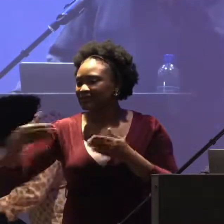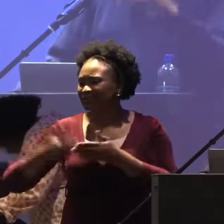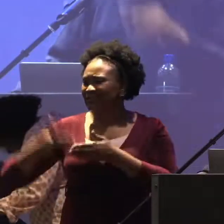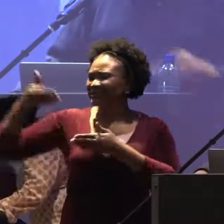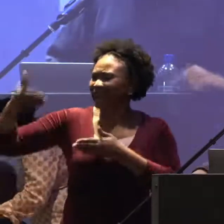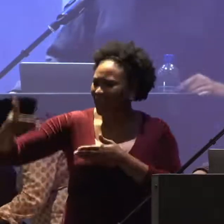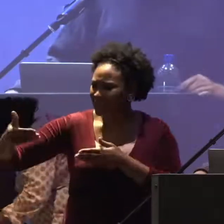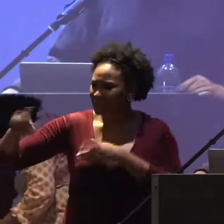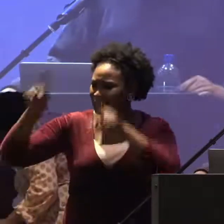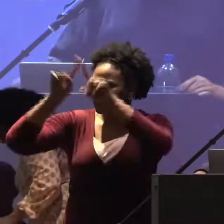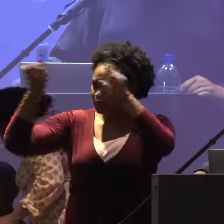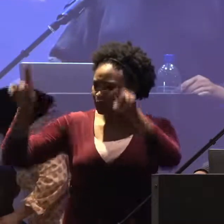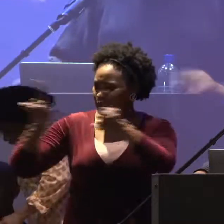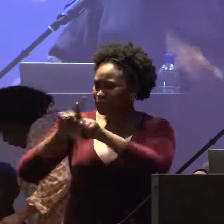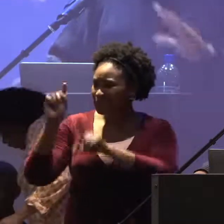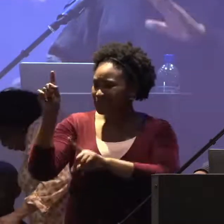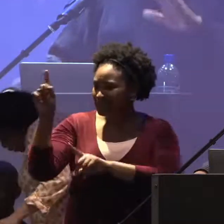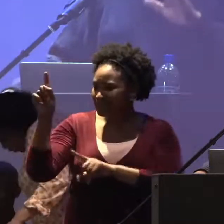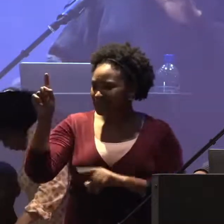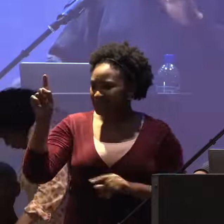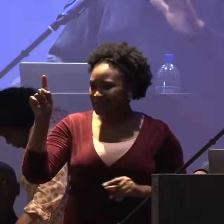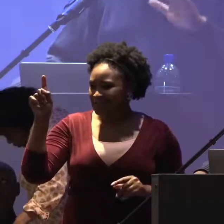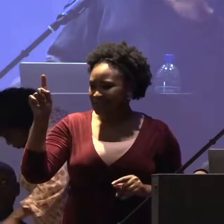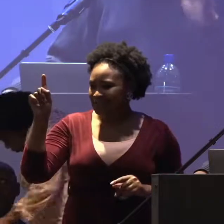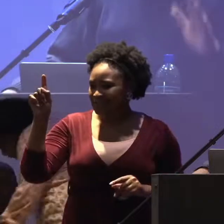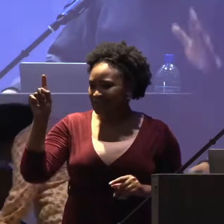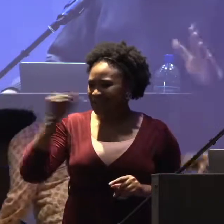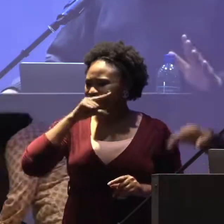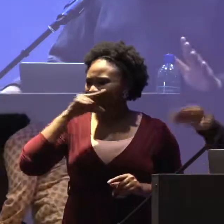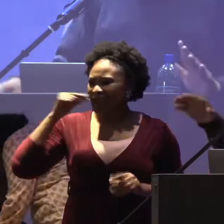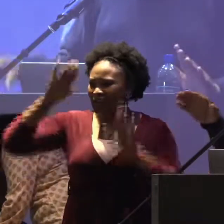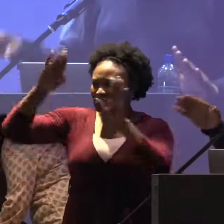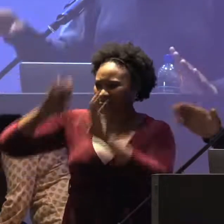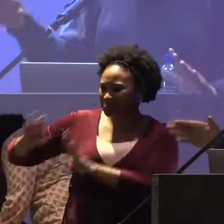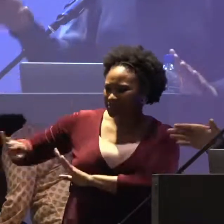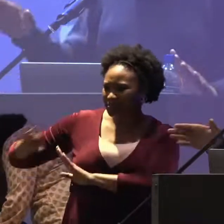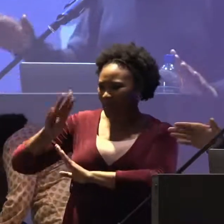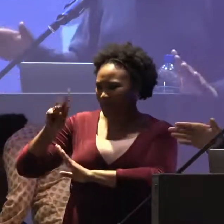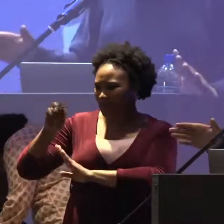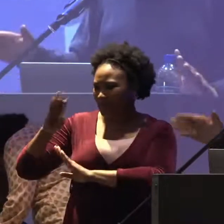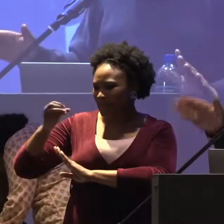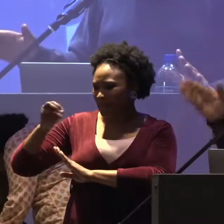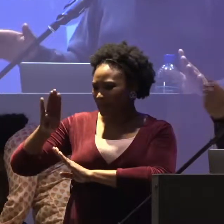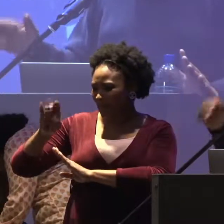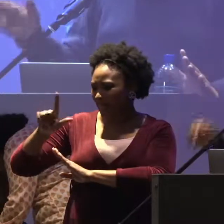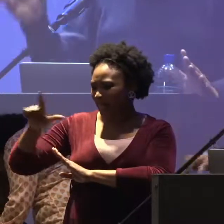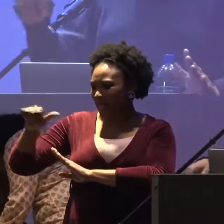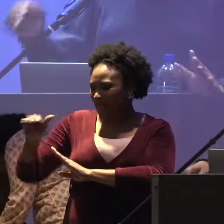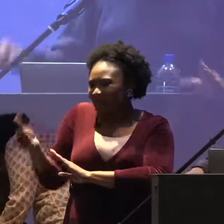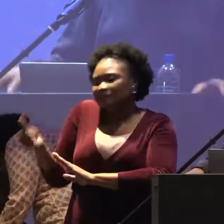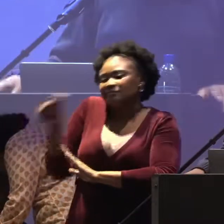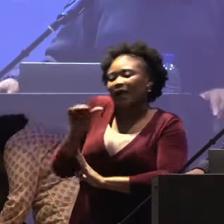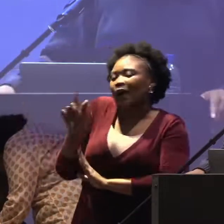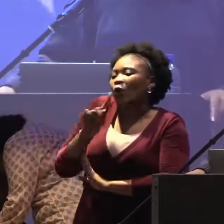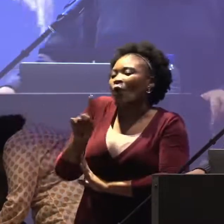one, for some reason, it drops the name Mbombela and goes back to